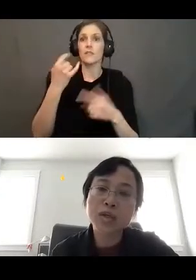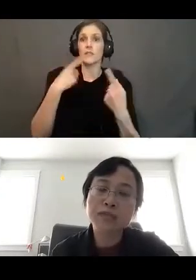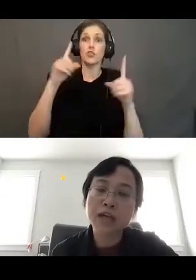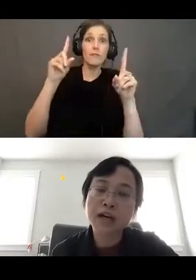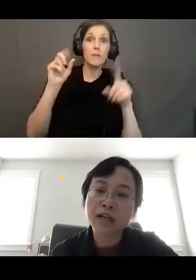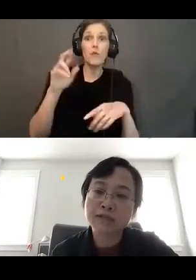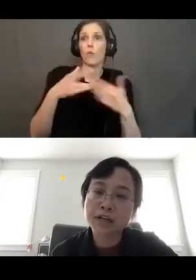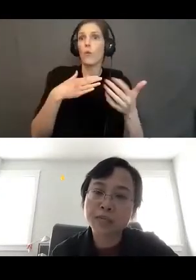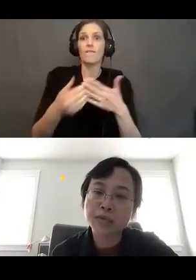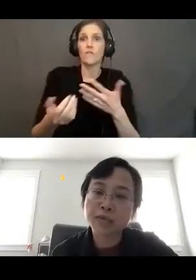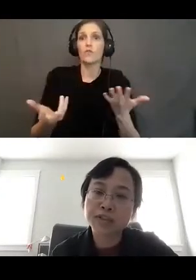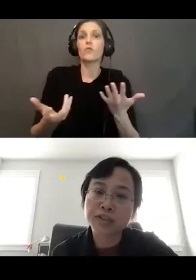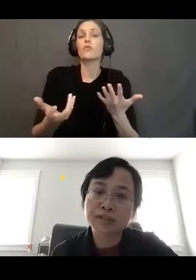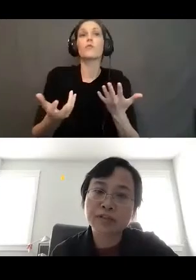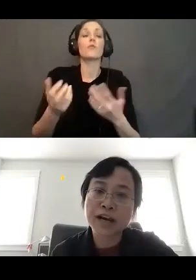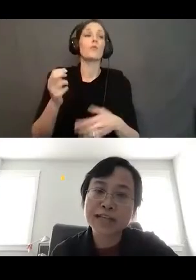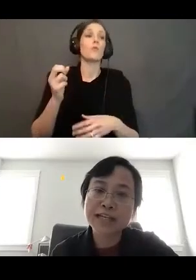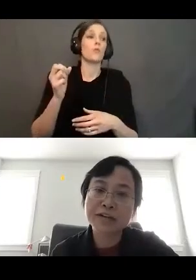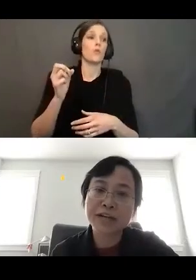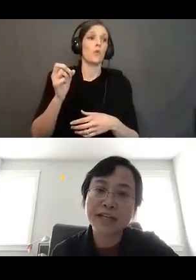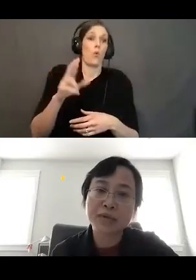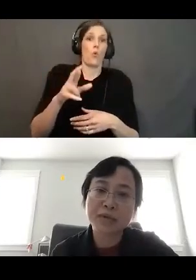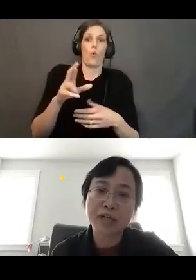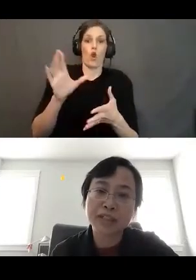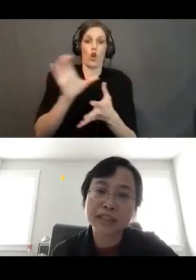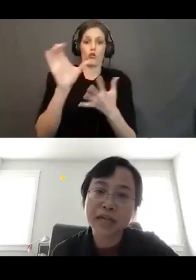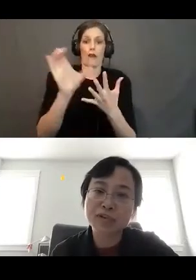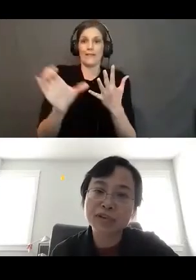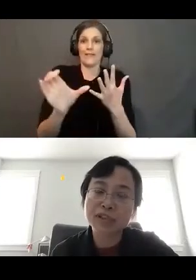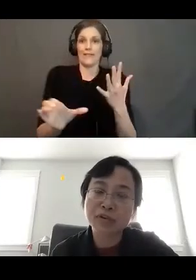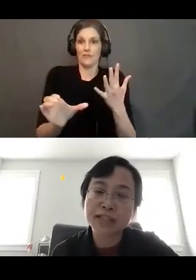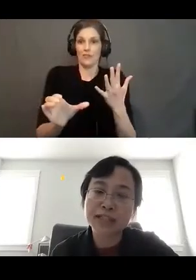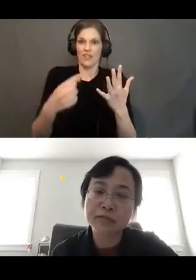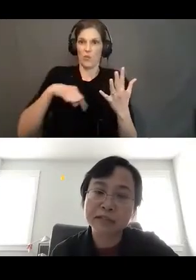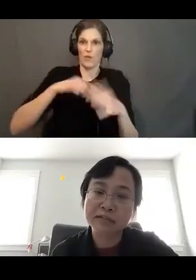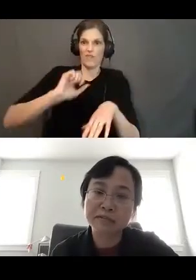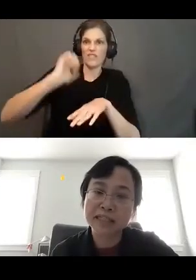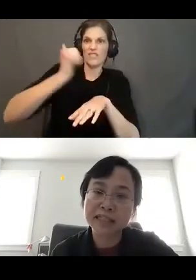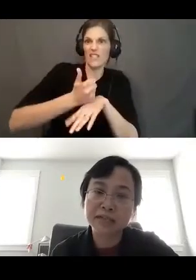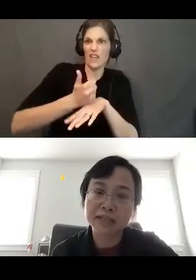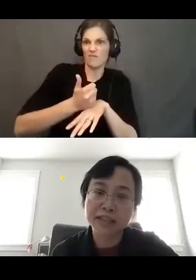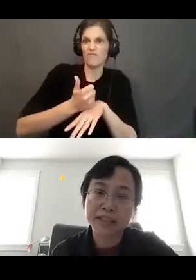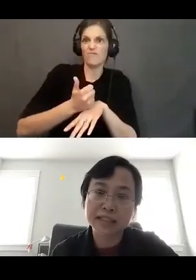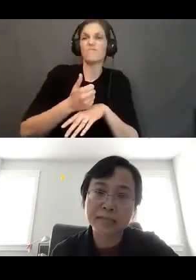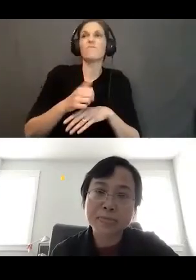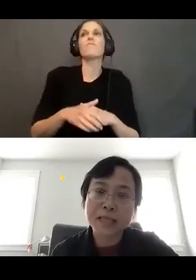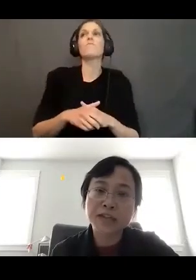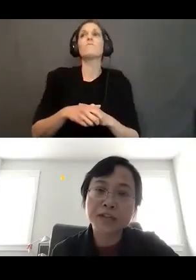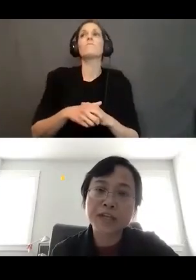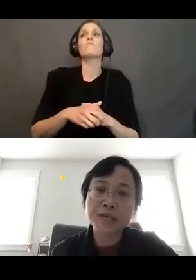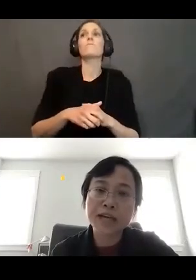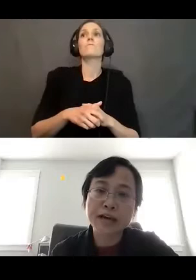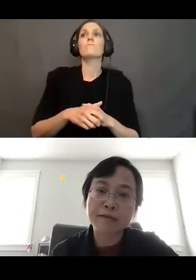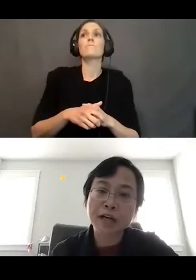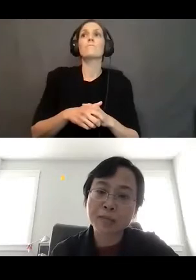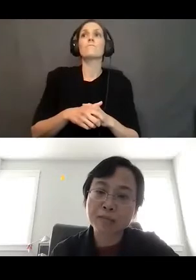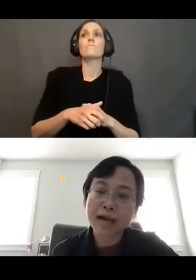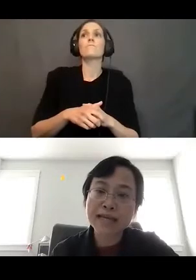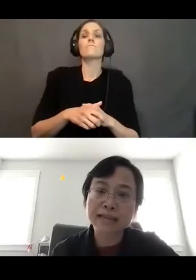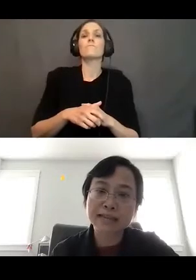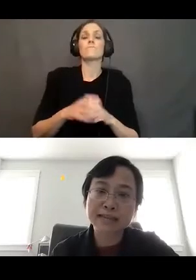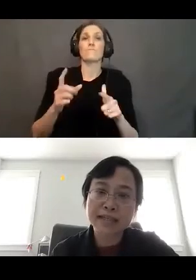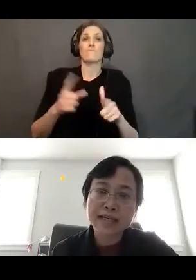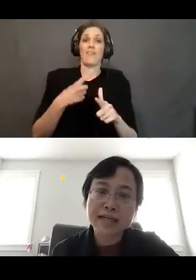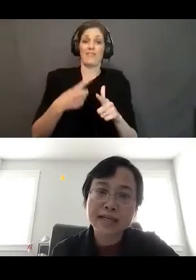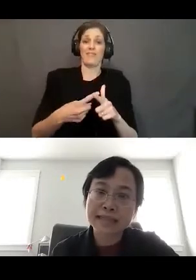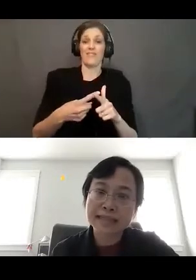or if the outcome variable is of a criterion that we want to establish criteria-related validity. So then we have